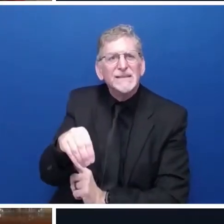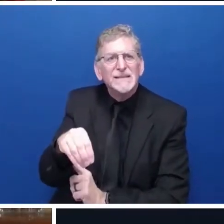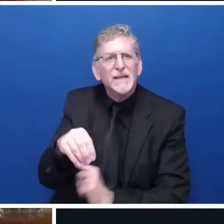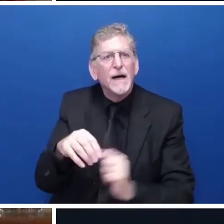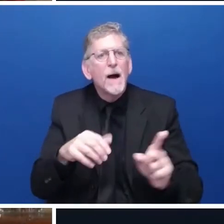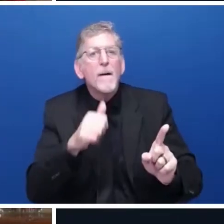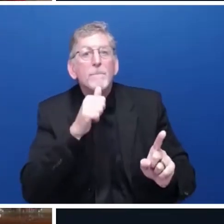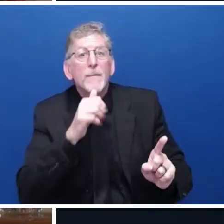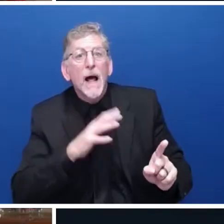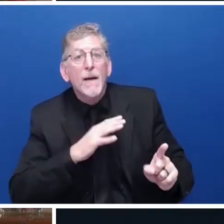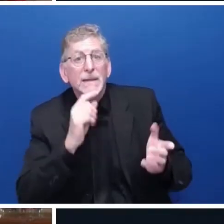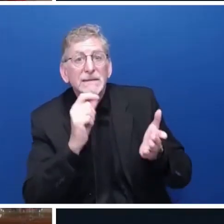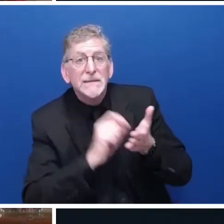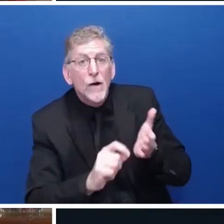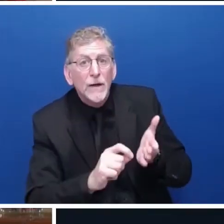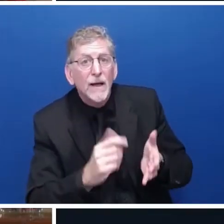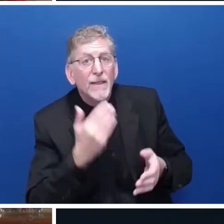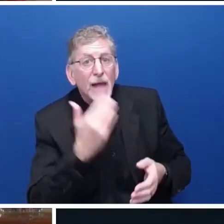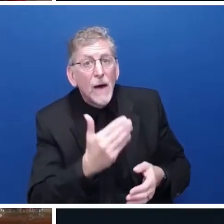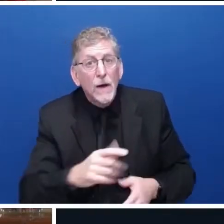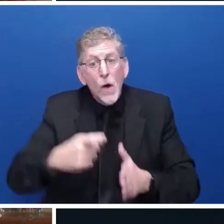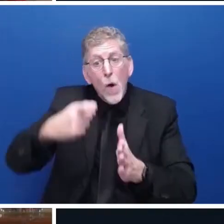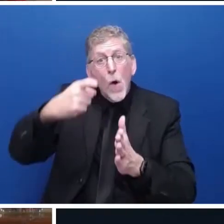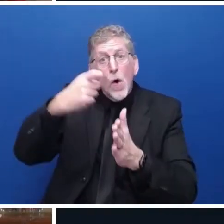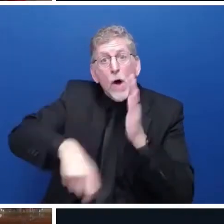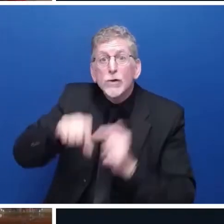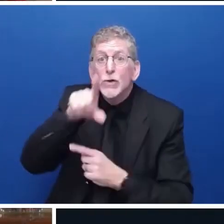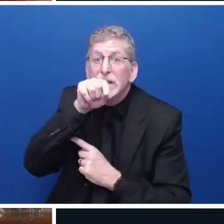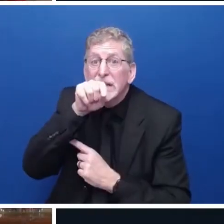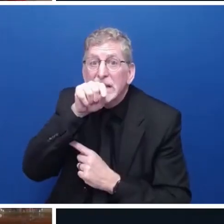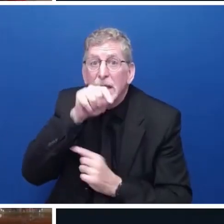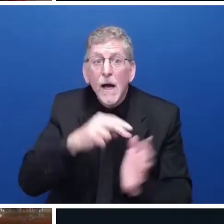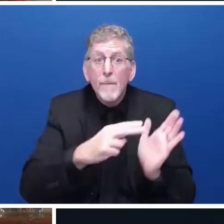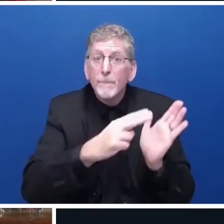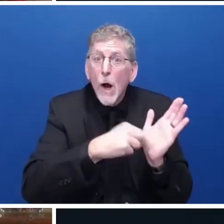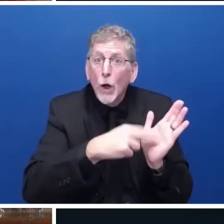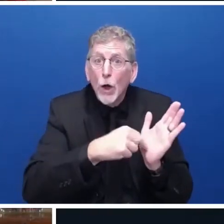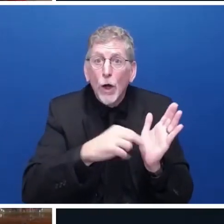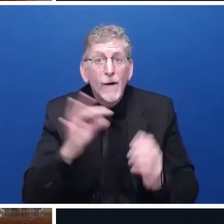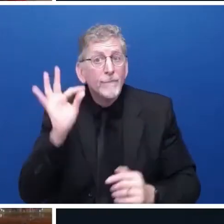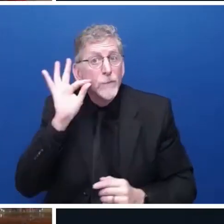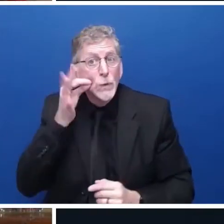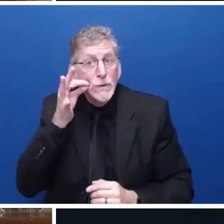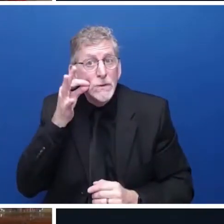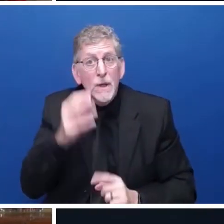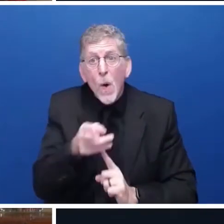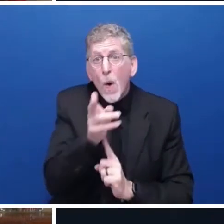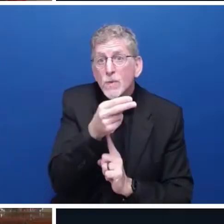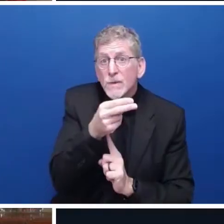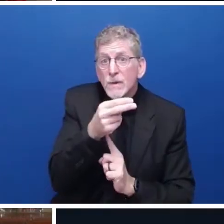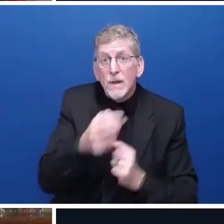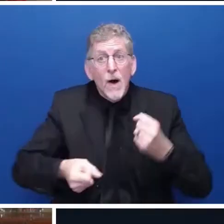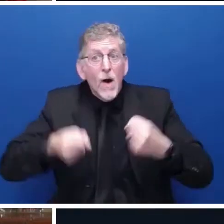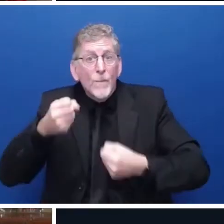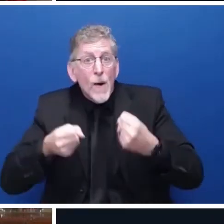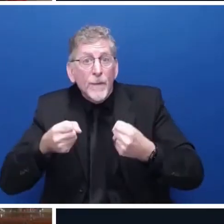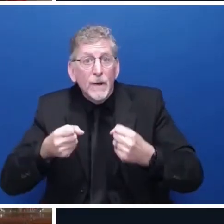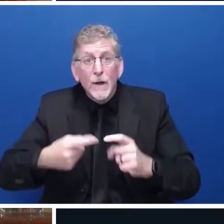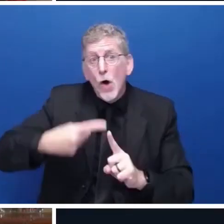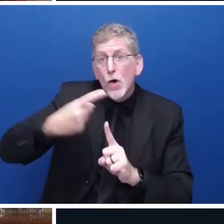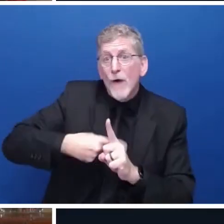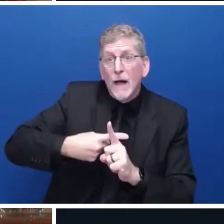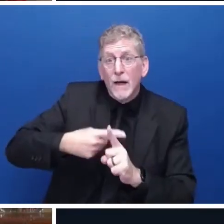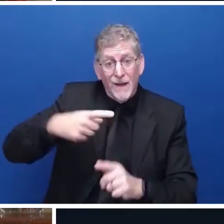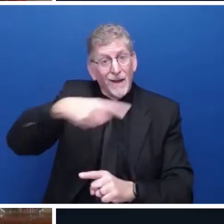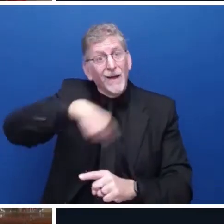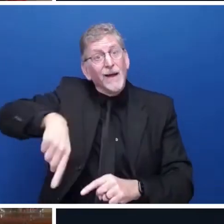of chicken, butter, fruit, hotels, automobiles, rent is lower today than when I took office by a lot. And